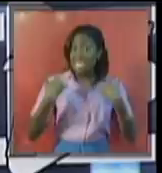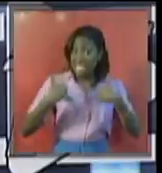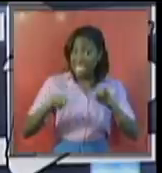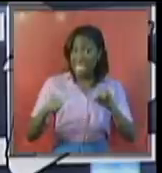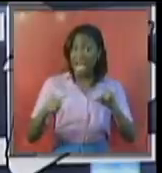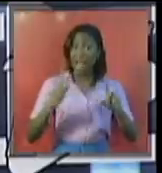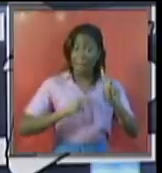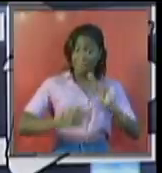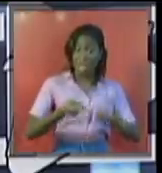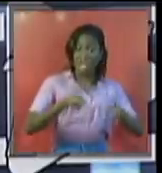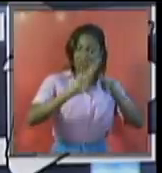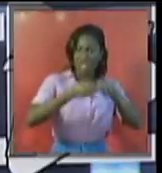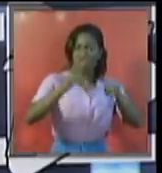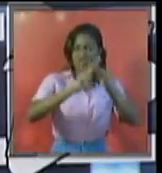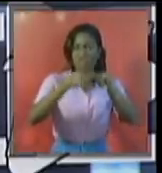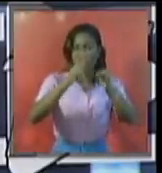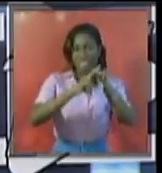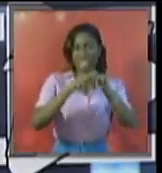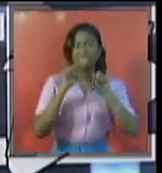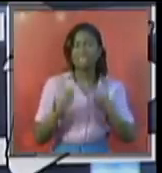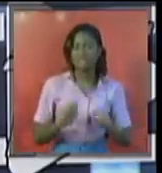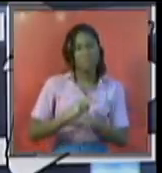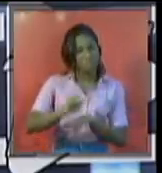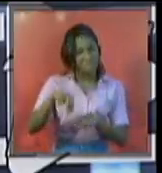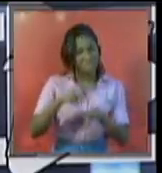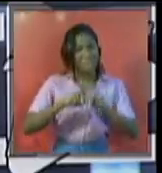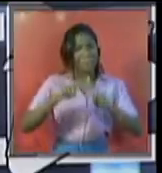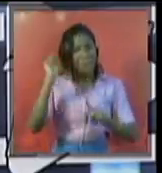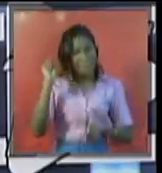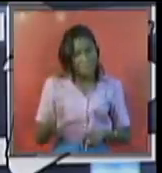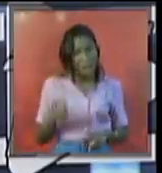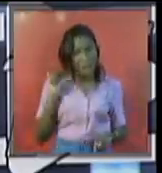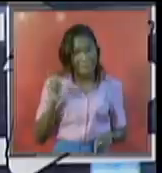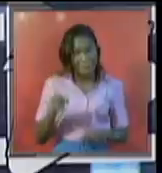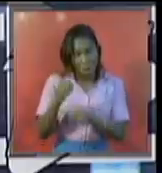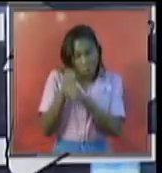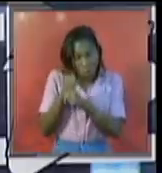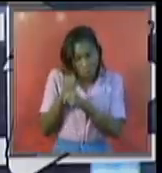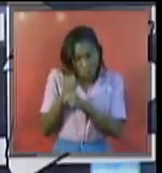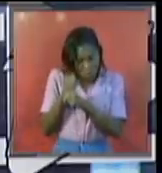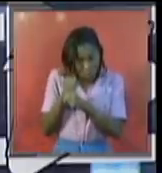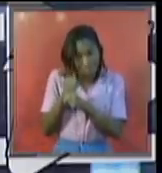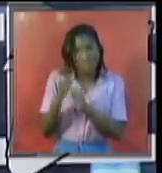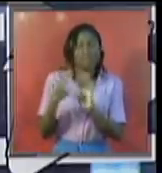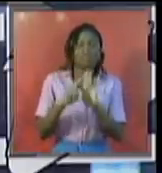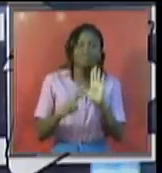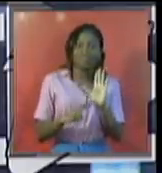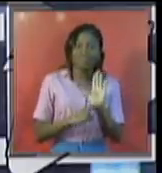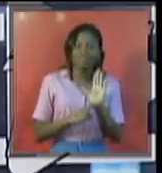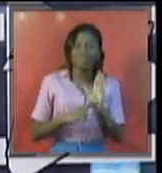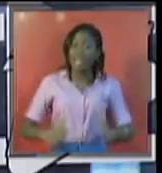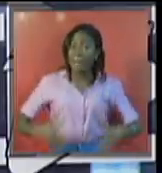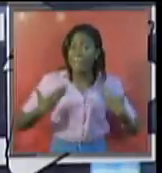increase, this is what is expected, but we needed to hold fast to the measures. I'm very glad that the